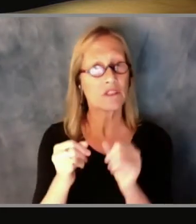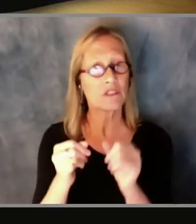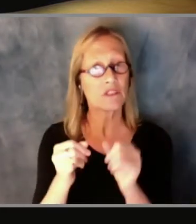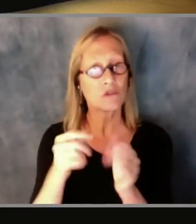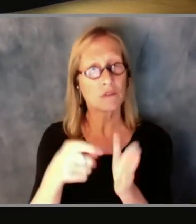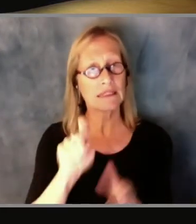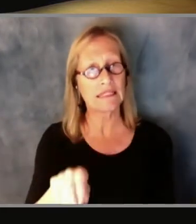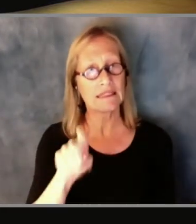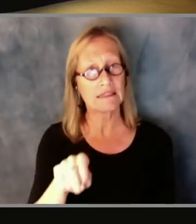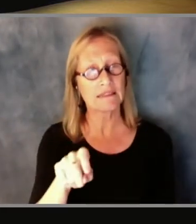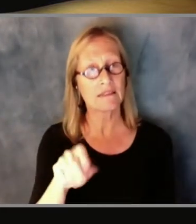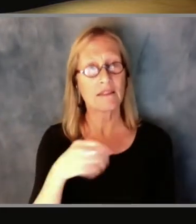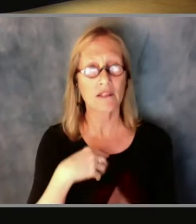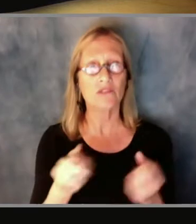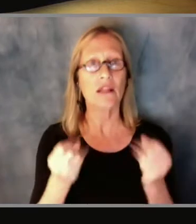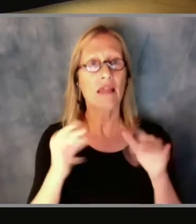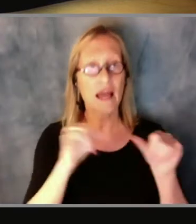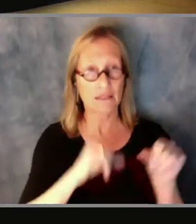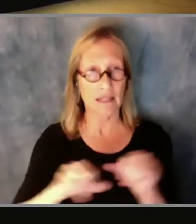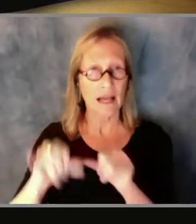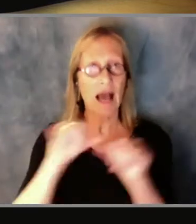is much common ground.